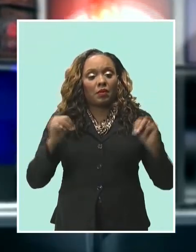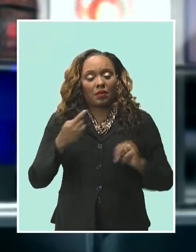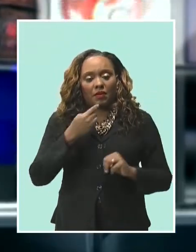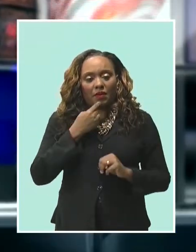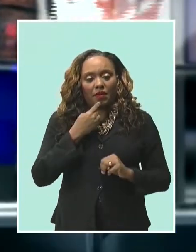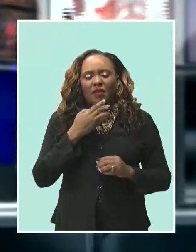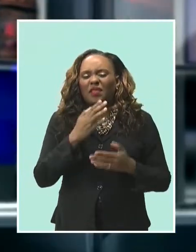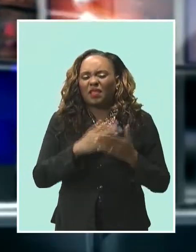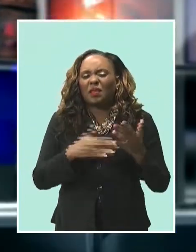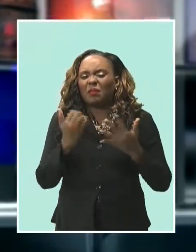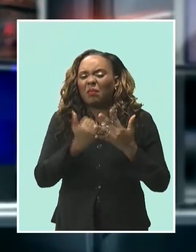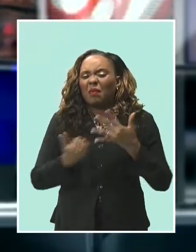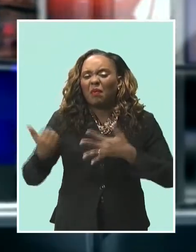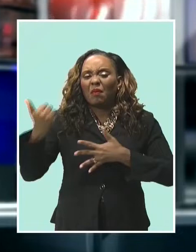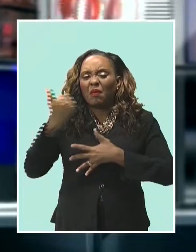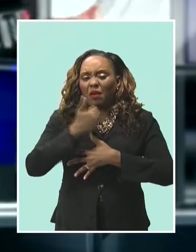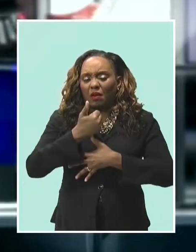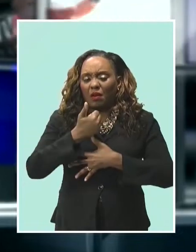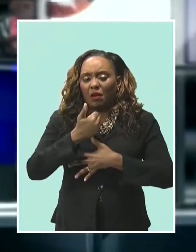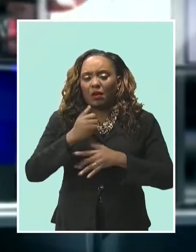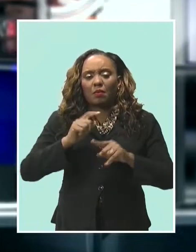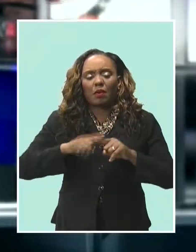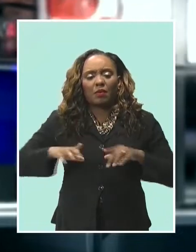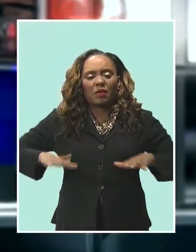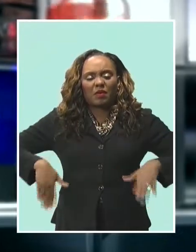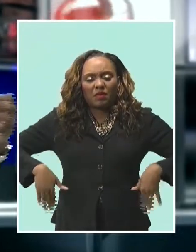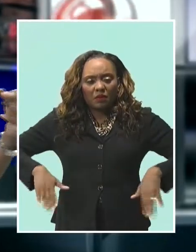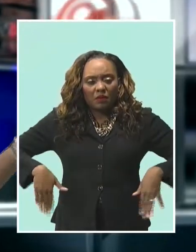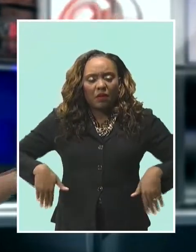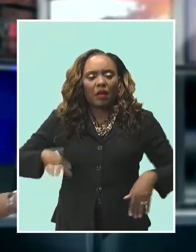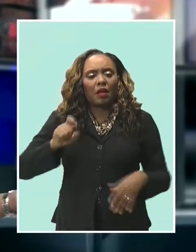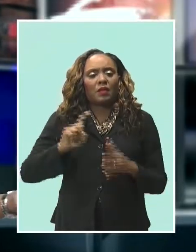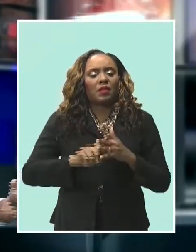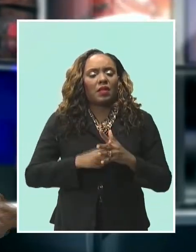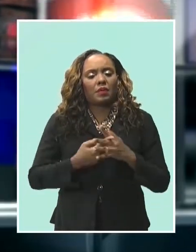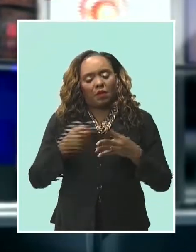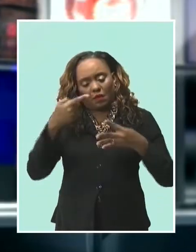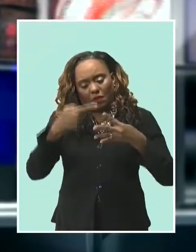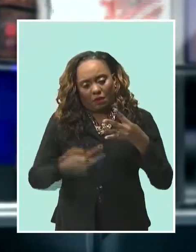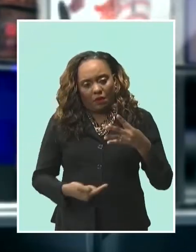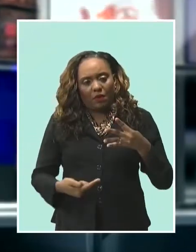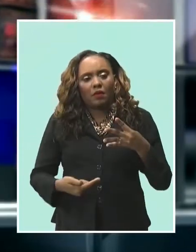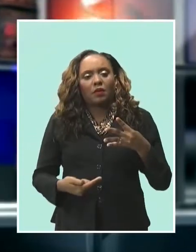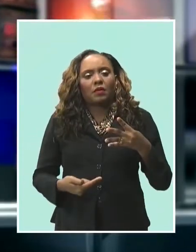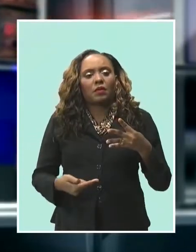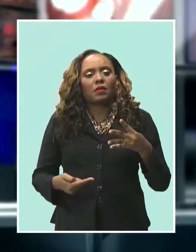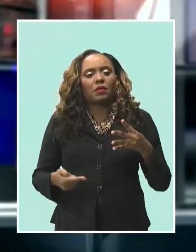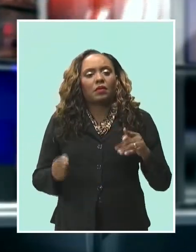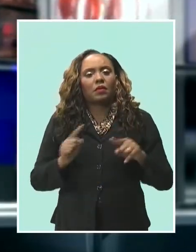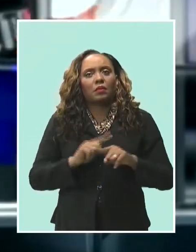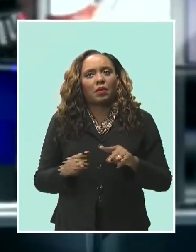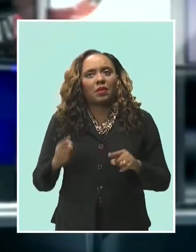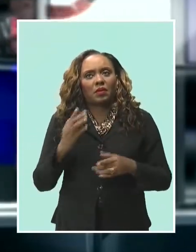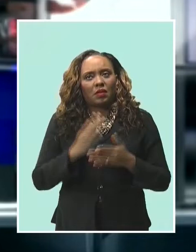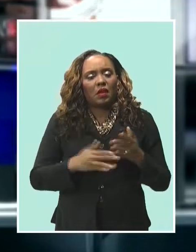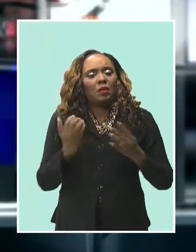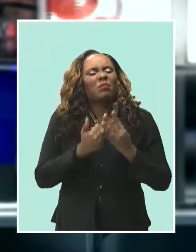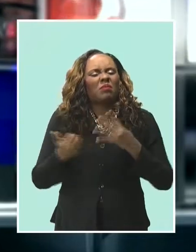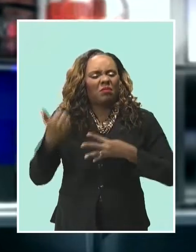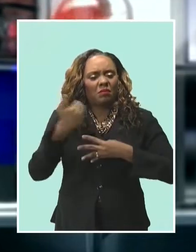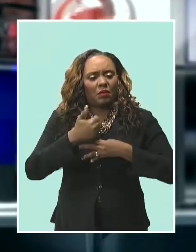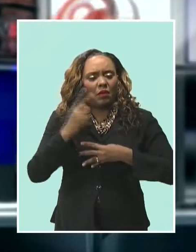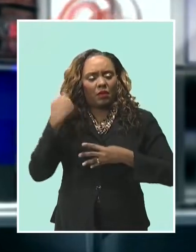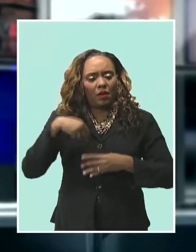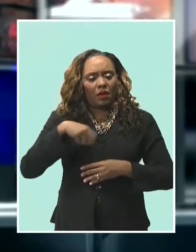Minister pointed out that we are not at that stage yet where we have to implement those stages, but she did say that there are a few priorities